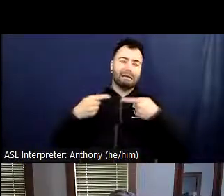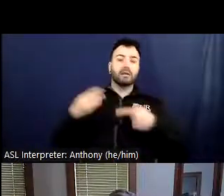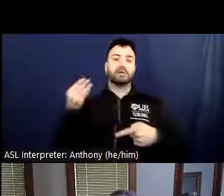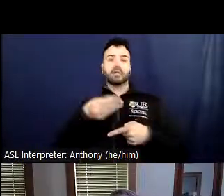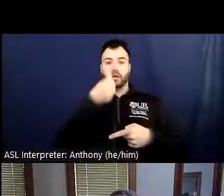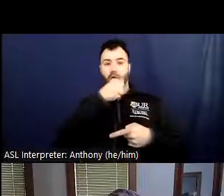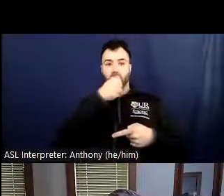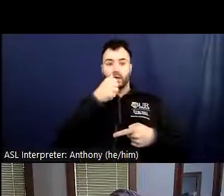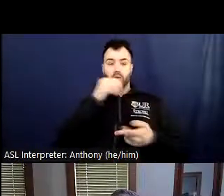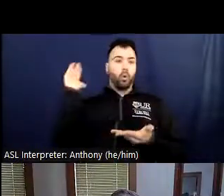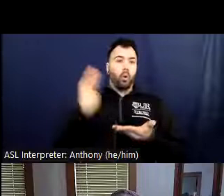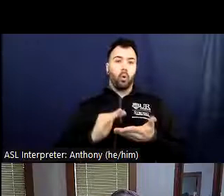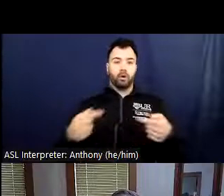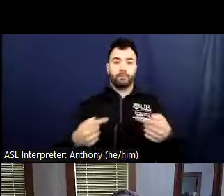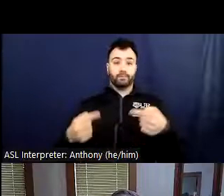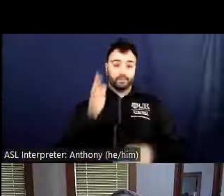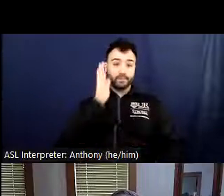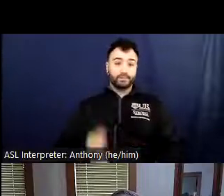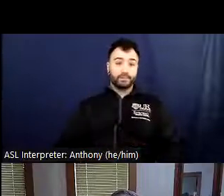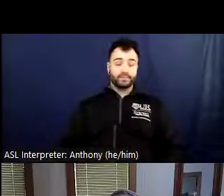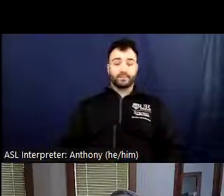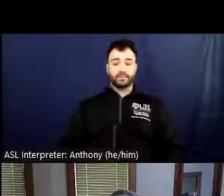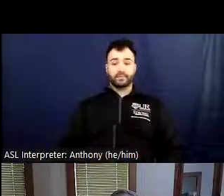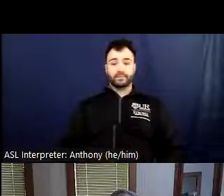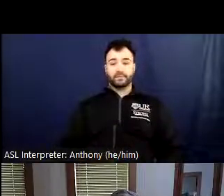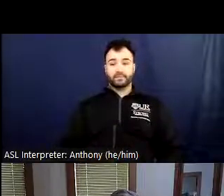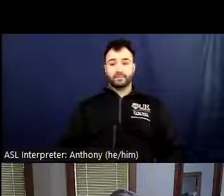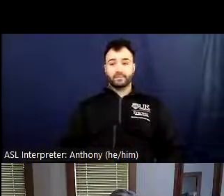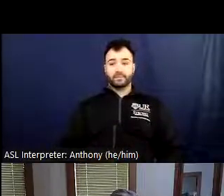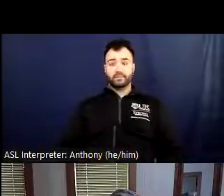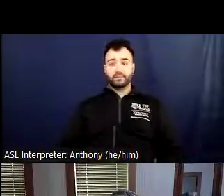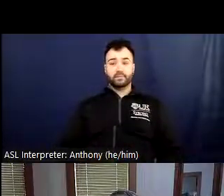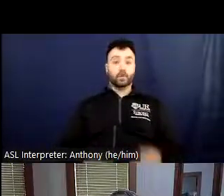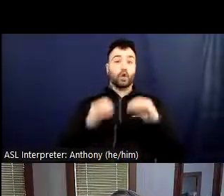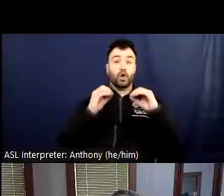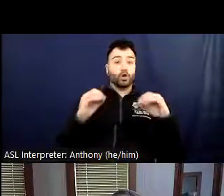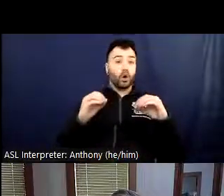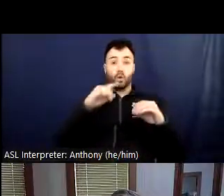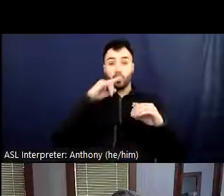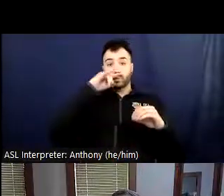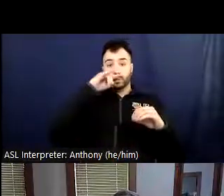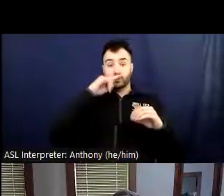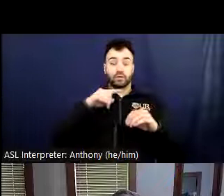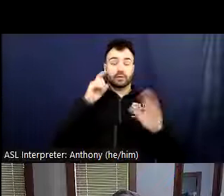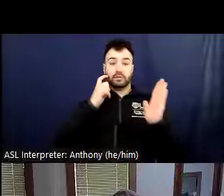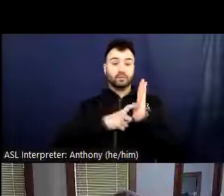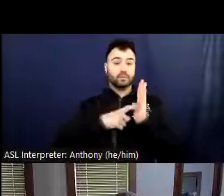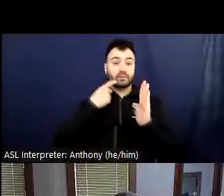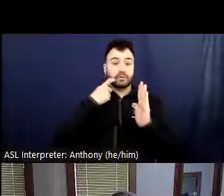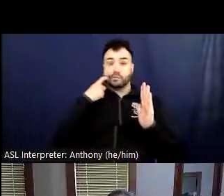been reported on as far as I can tell. That no children were addicted to cocaine. I couldn't find anything about